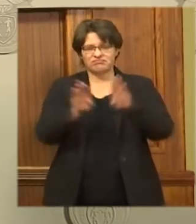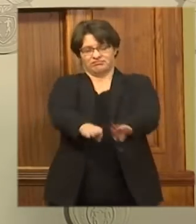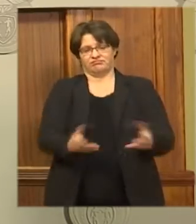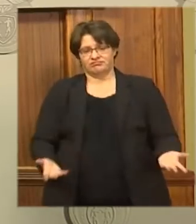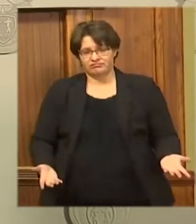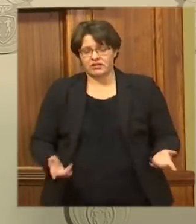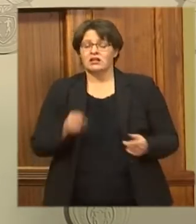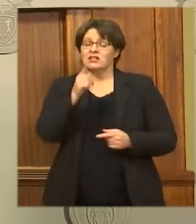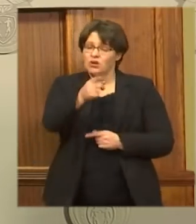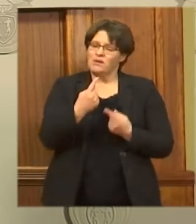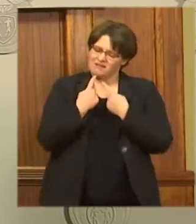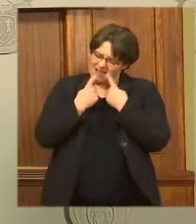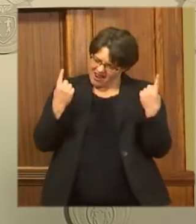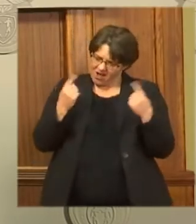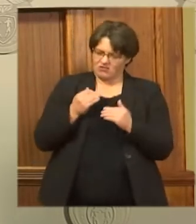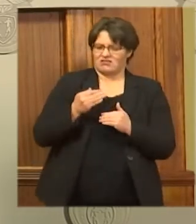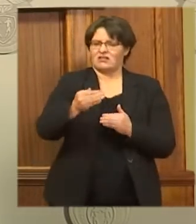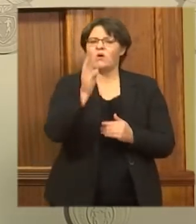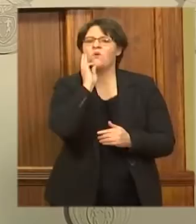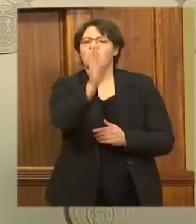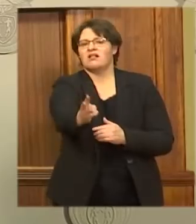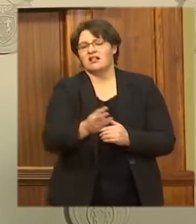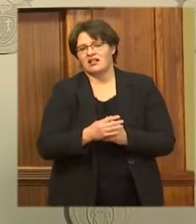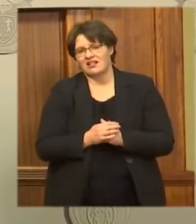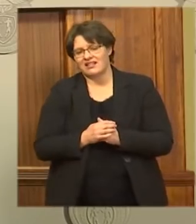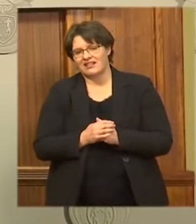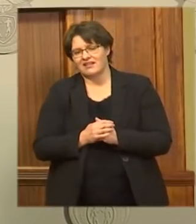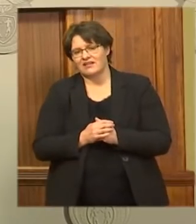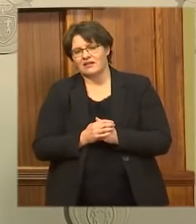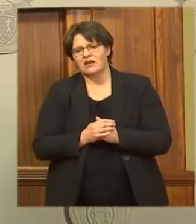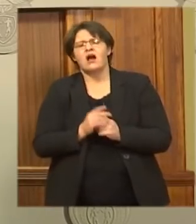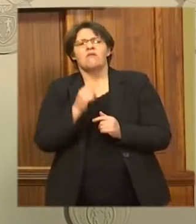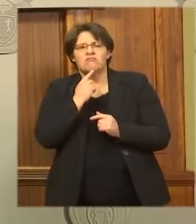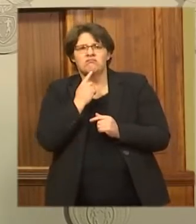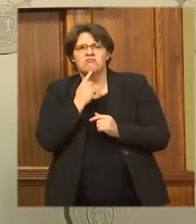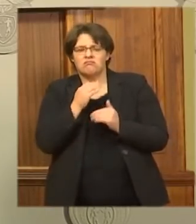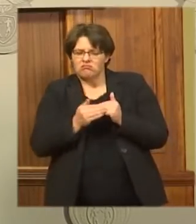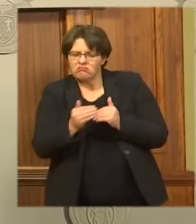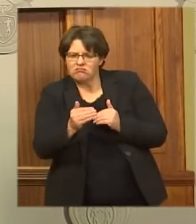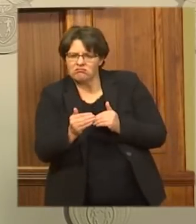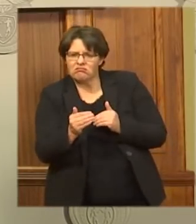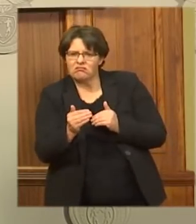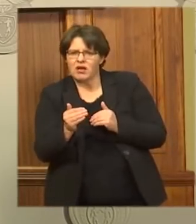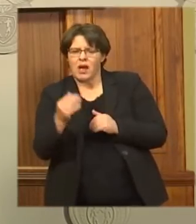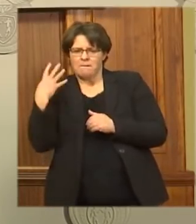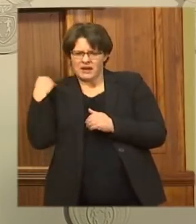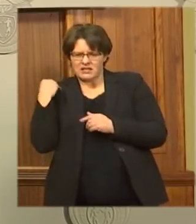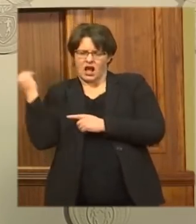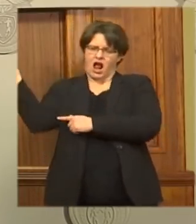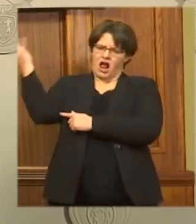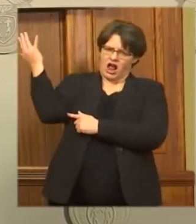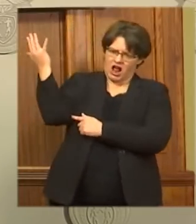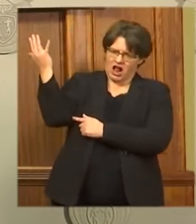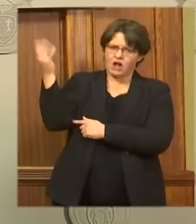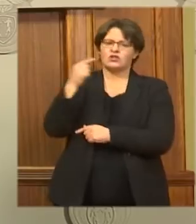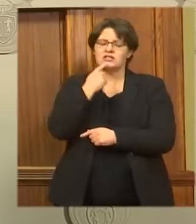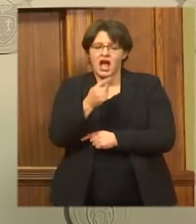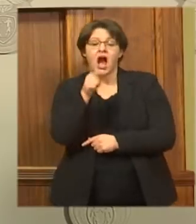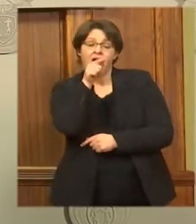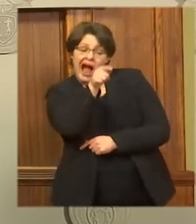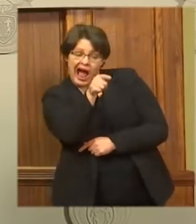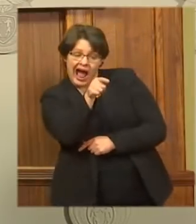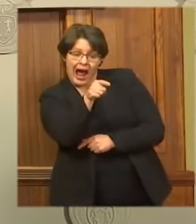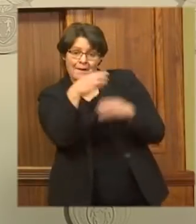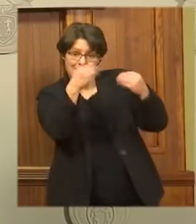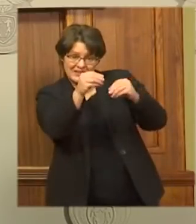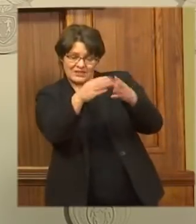Announcements will be made in due course to give details of these measures and indicate the date from